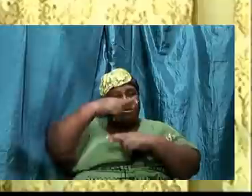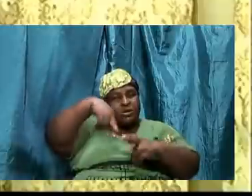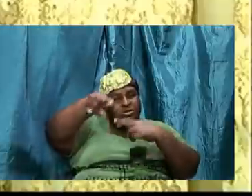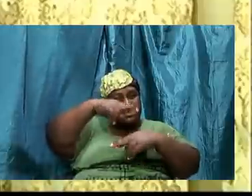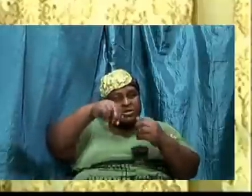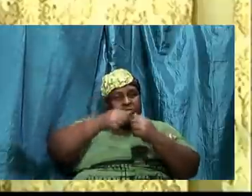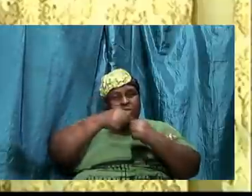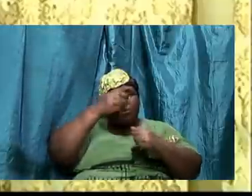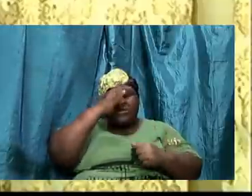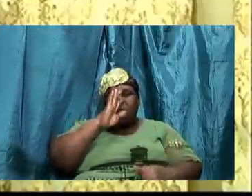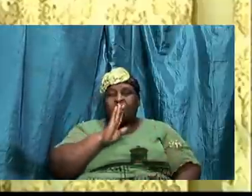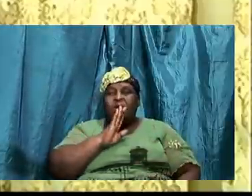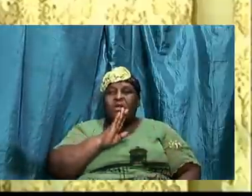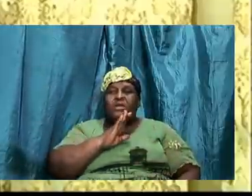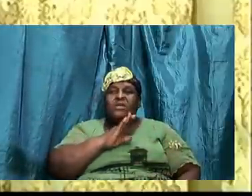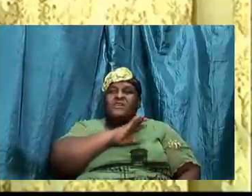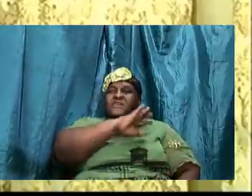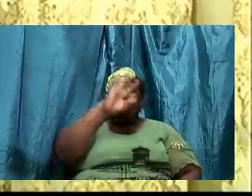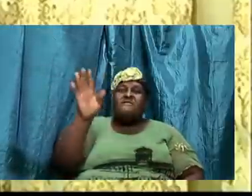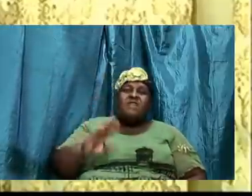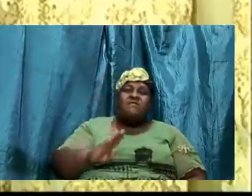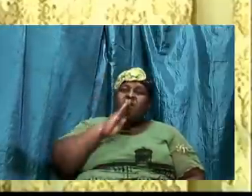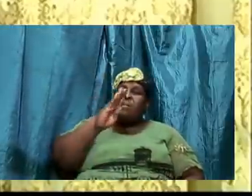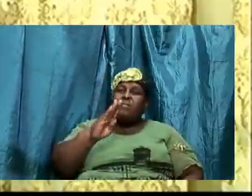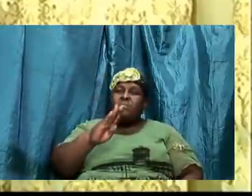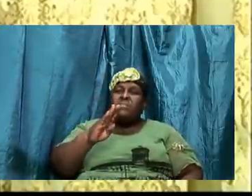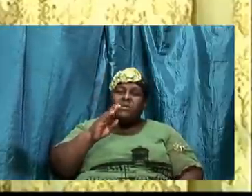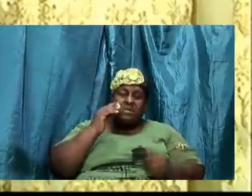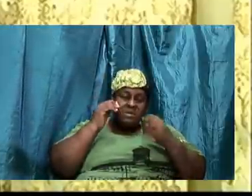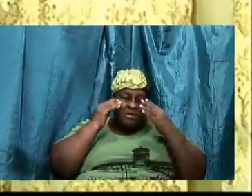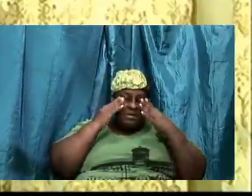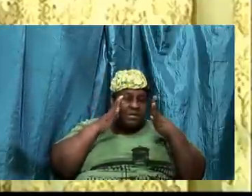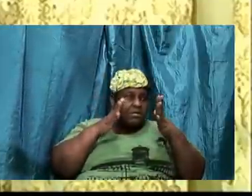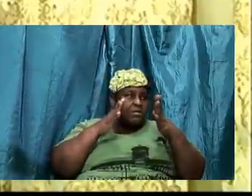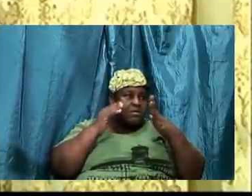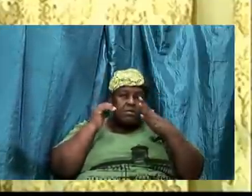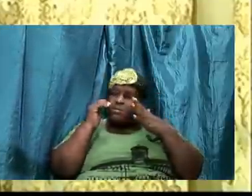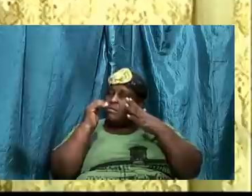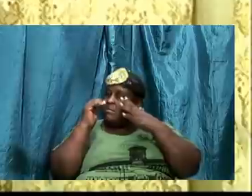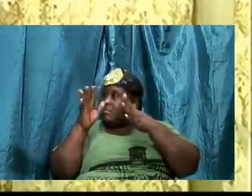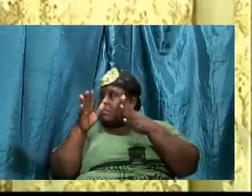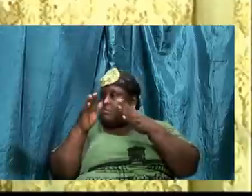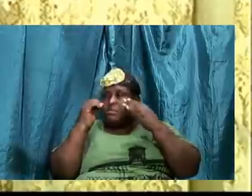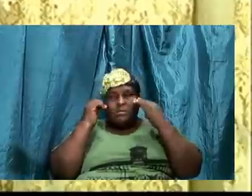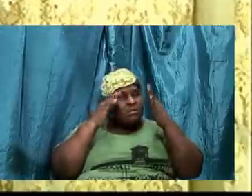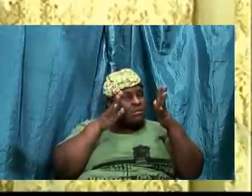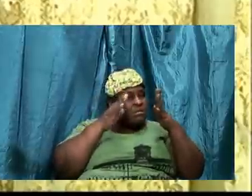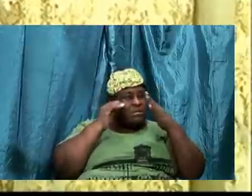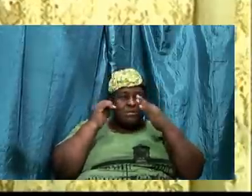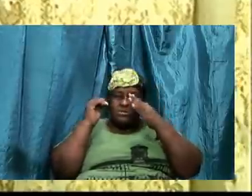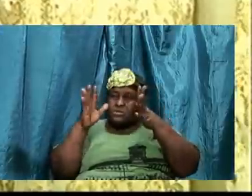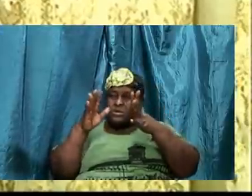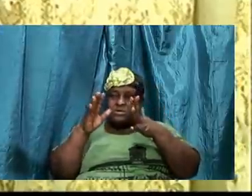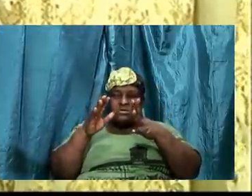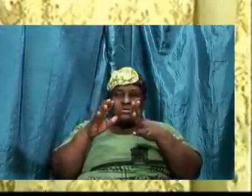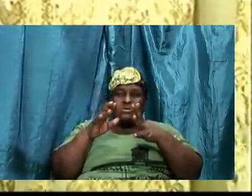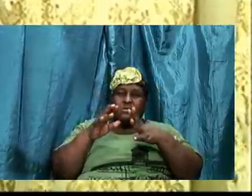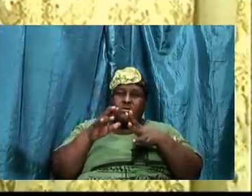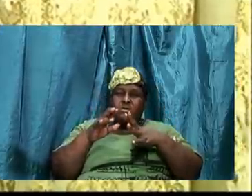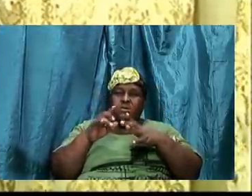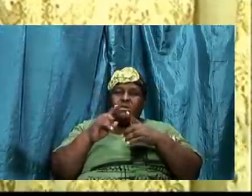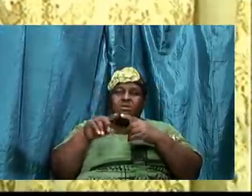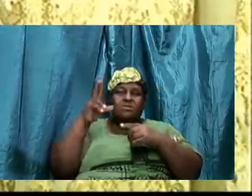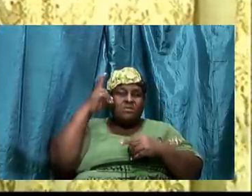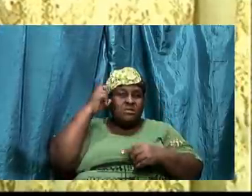that we will not get distracted by the adversary. So these seraphims, they said that, you know, these were the